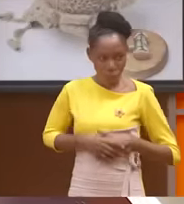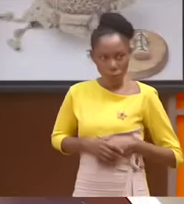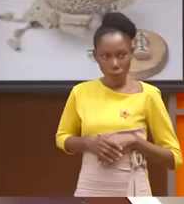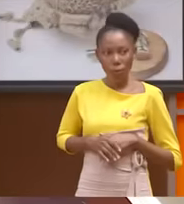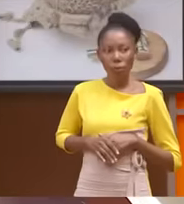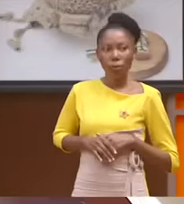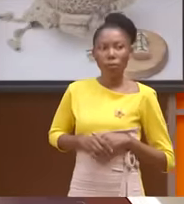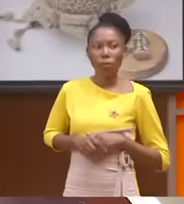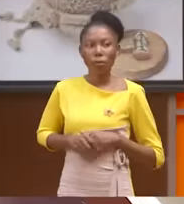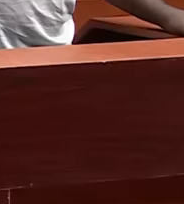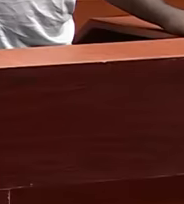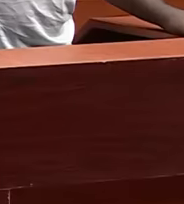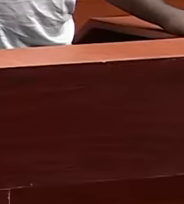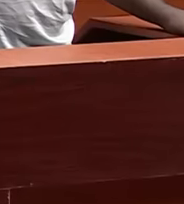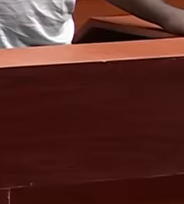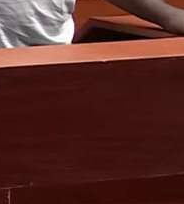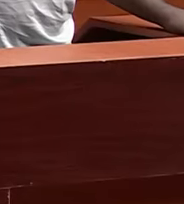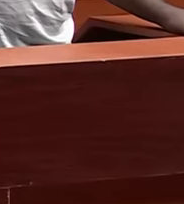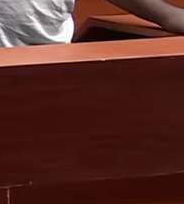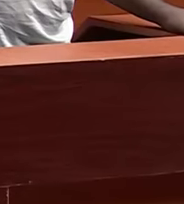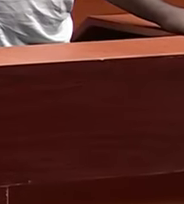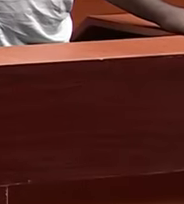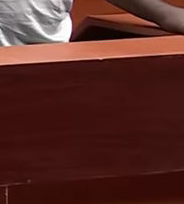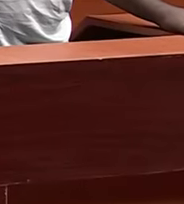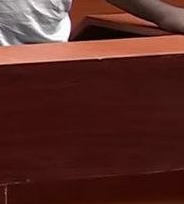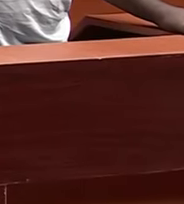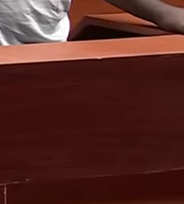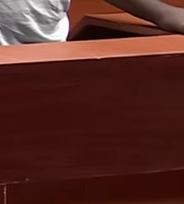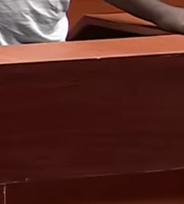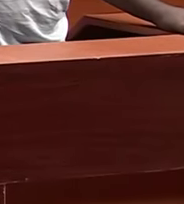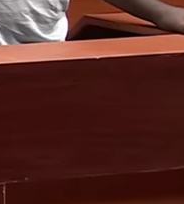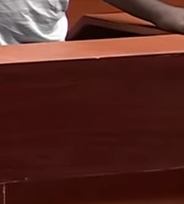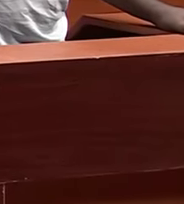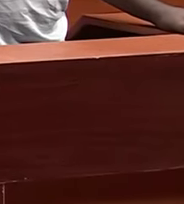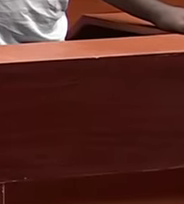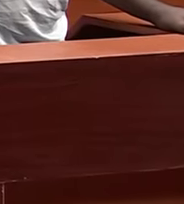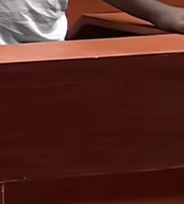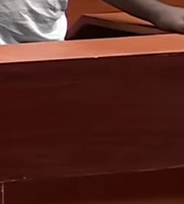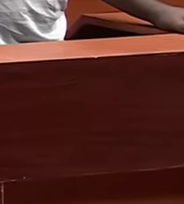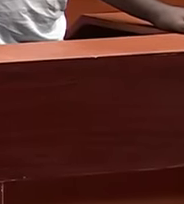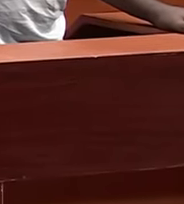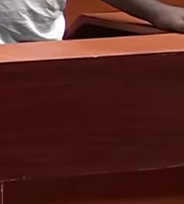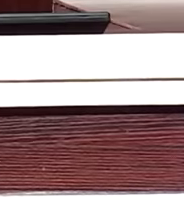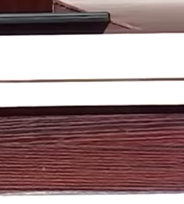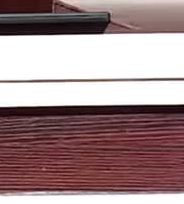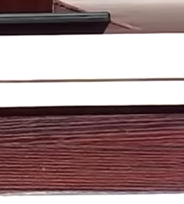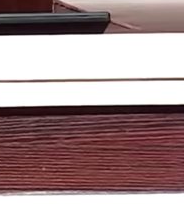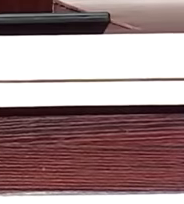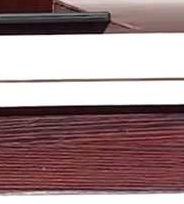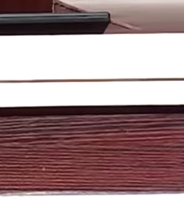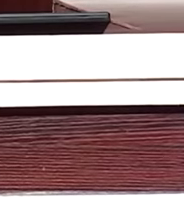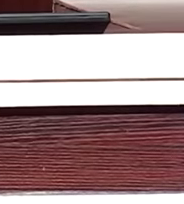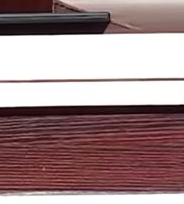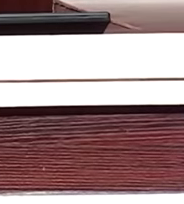Nothing. No. Any other thing? When the love in a relationship diminishes to a point that the couple decide to go their separate ways, how